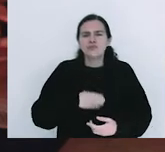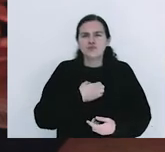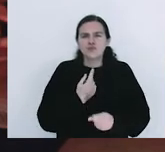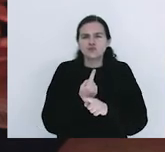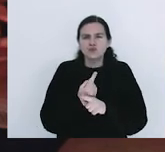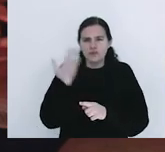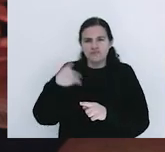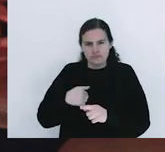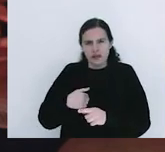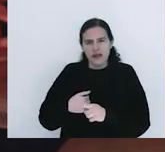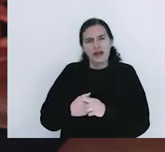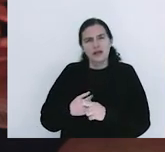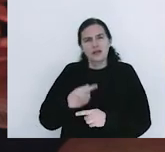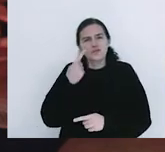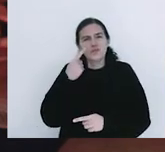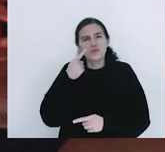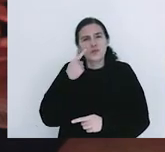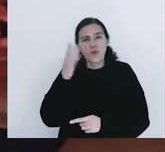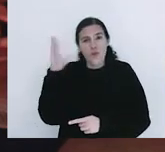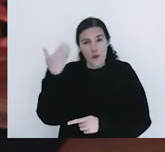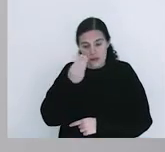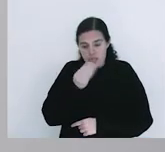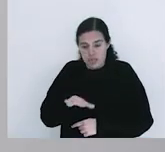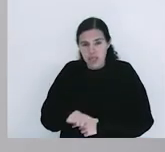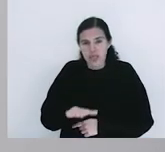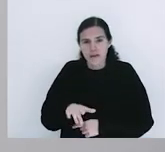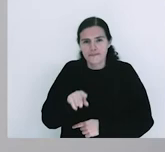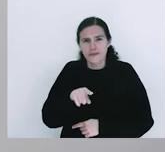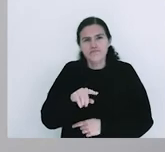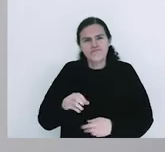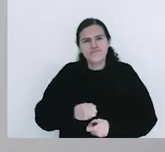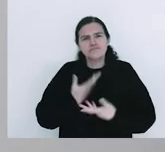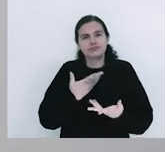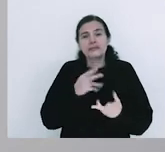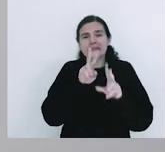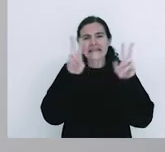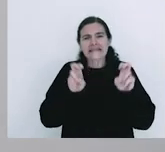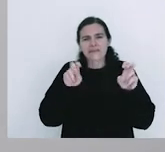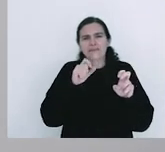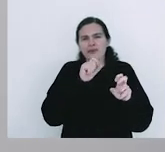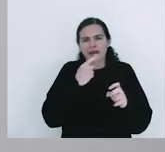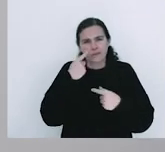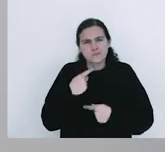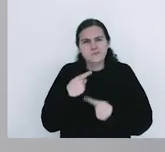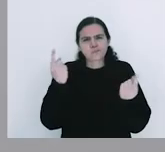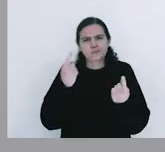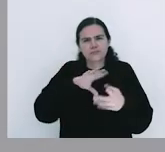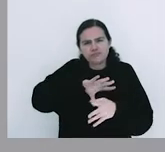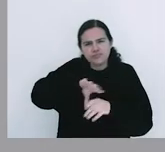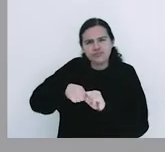she experienced during her childhood. The title of the exhibition, To Unravel the